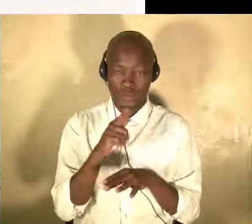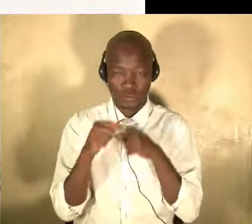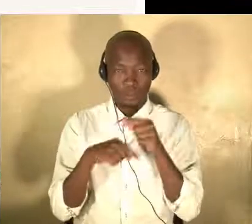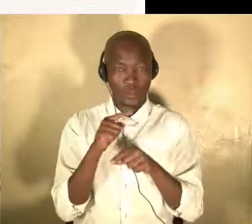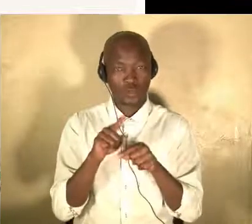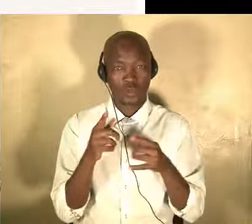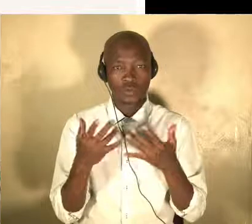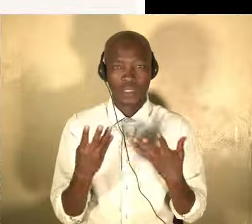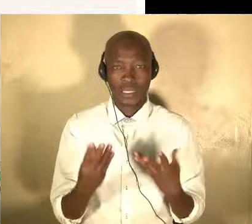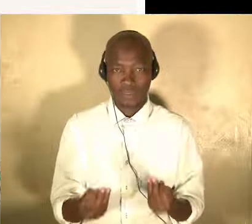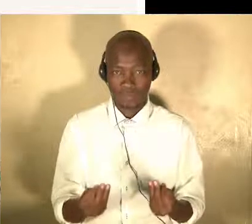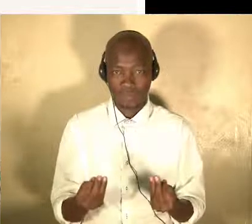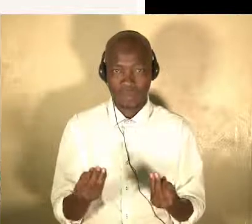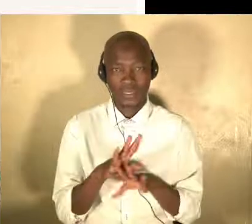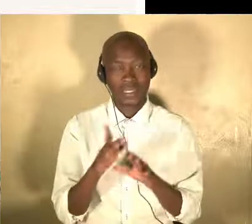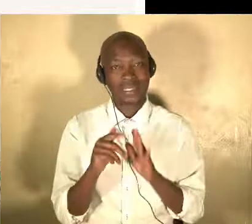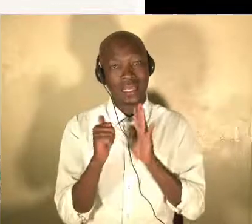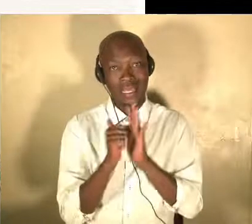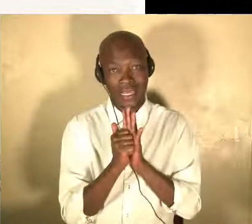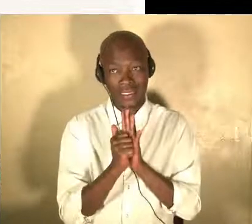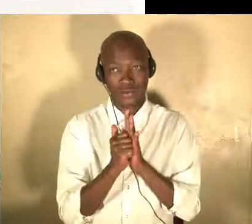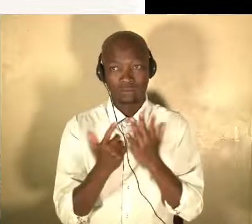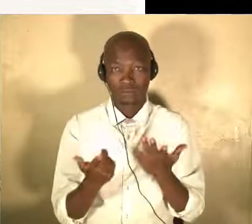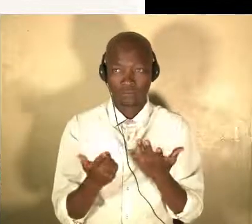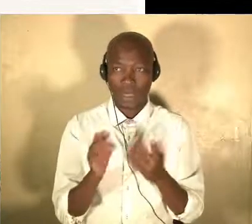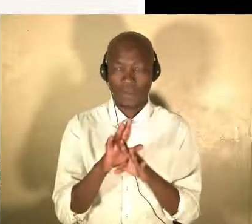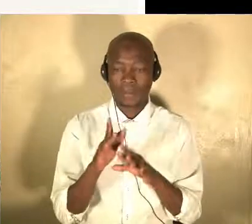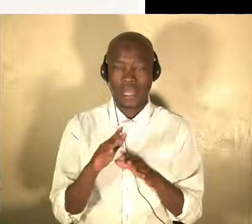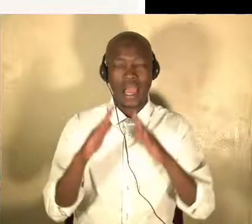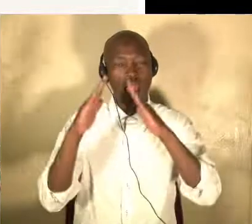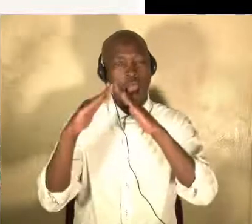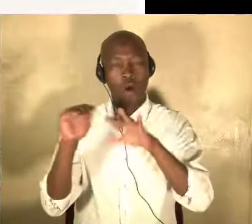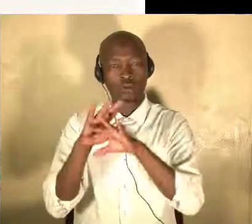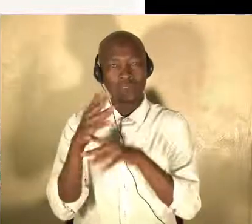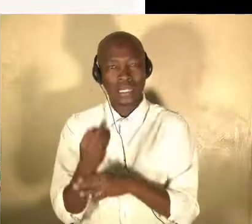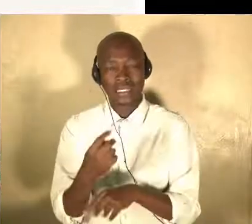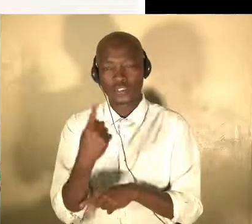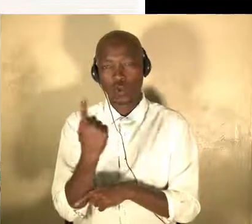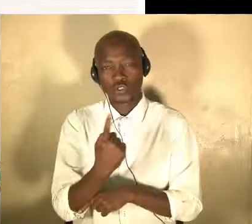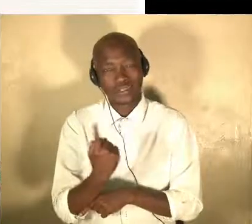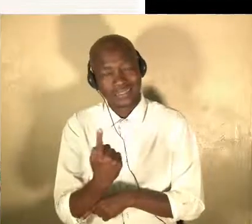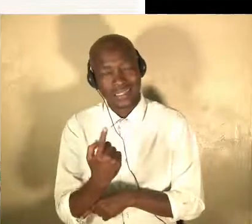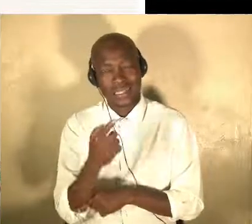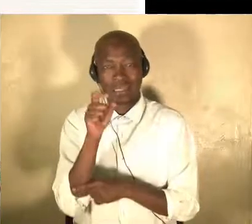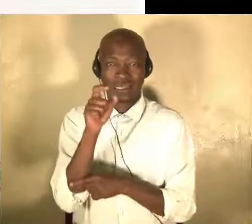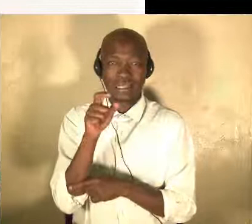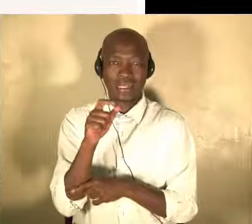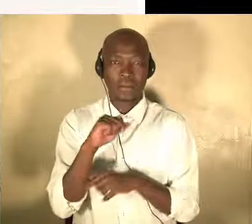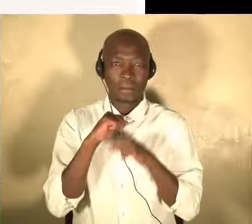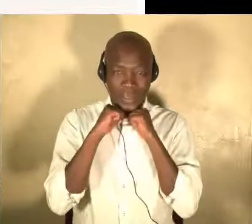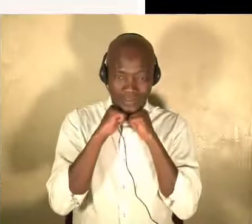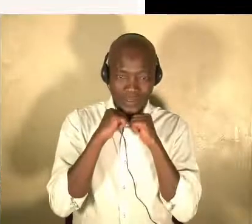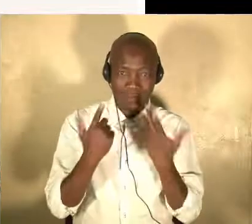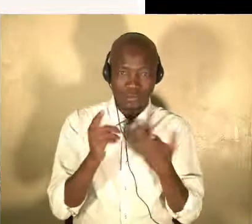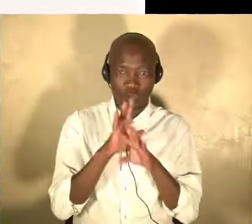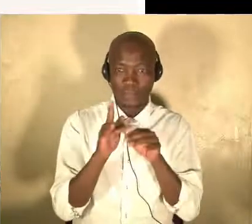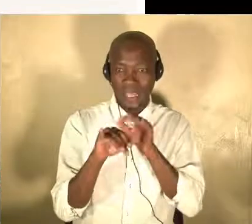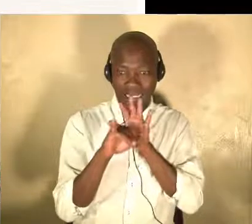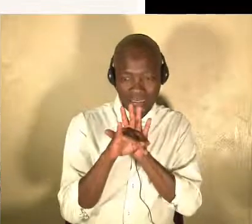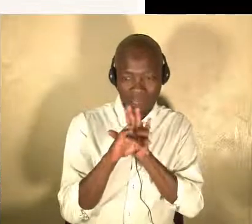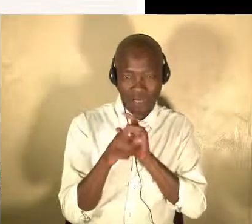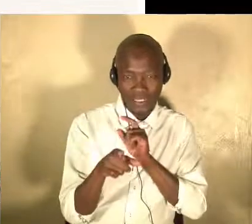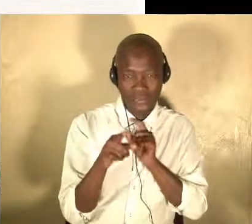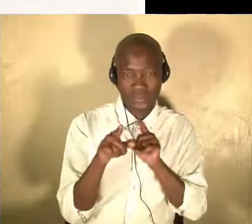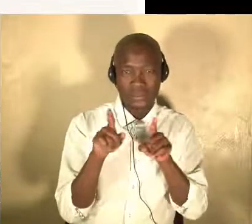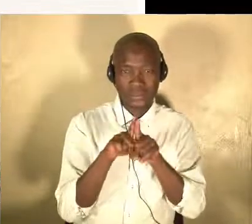where a household that has a single parent would then be identified